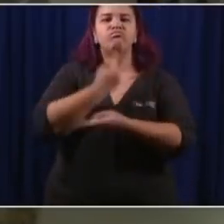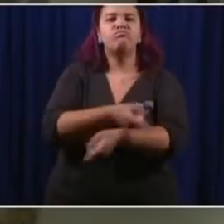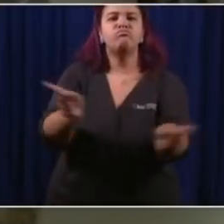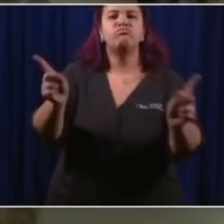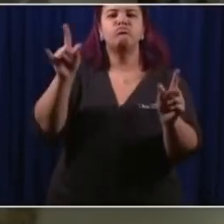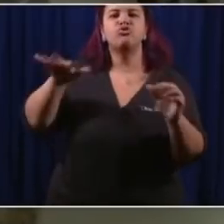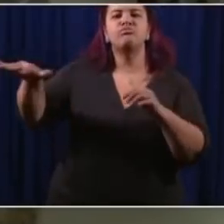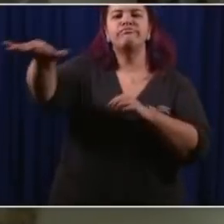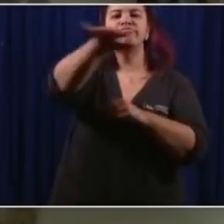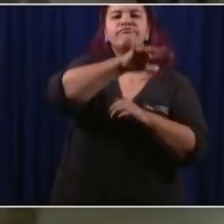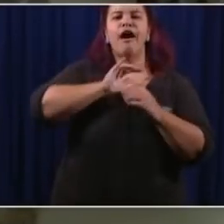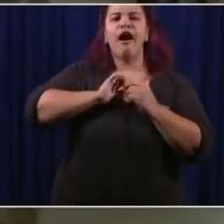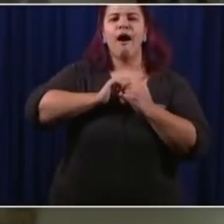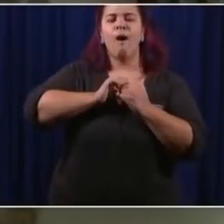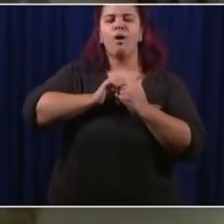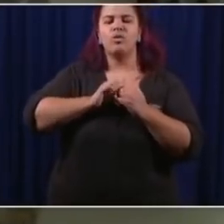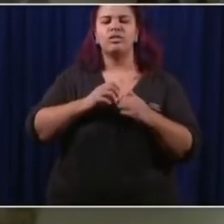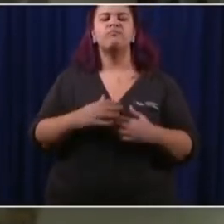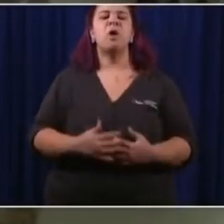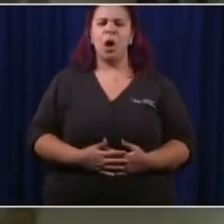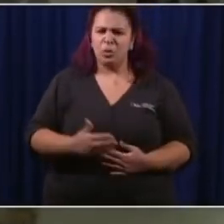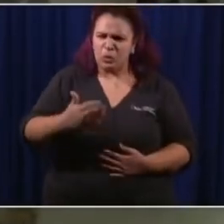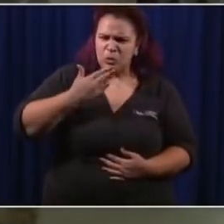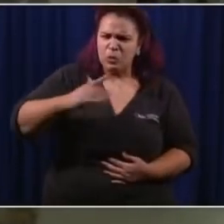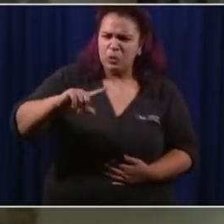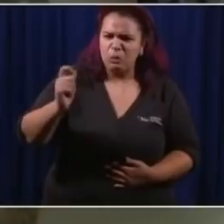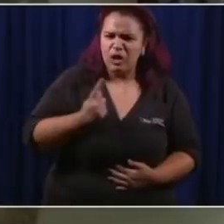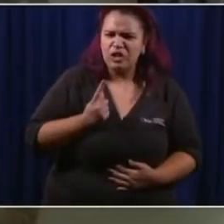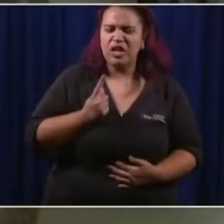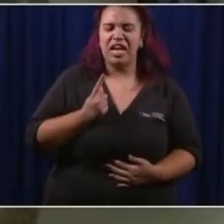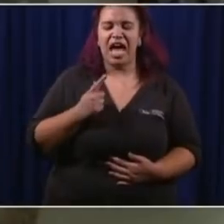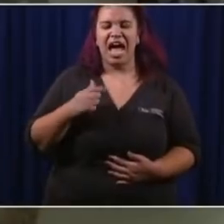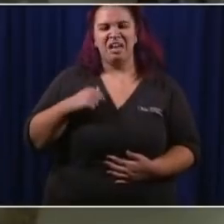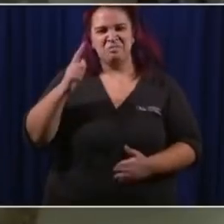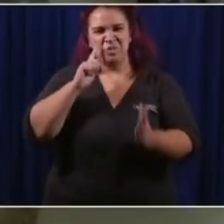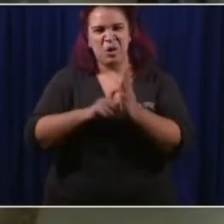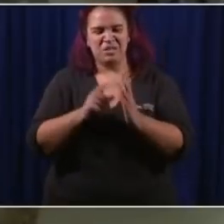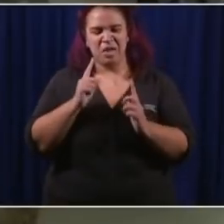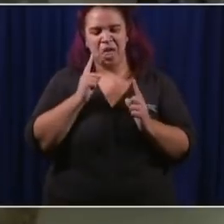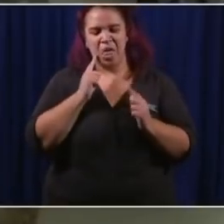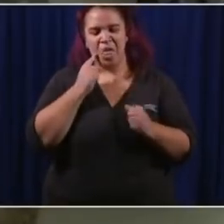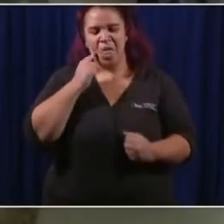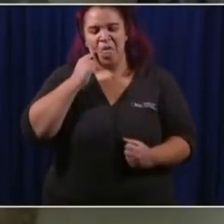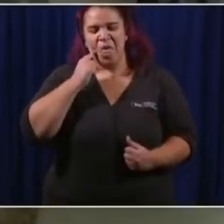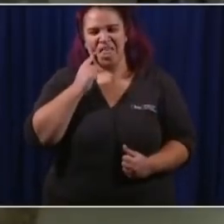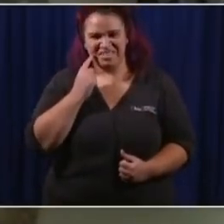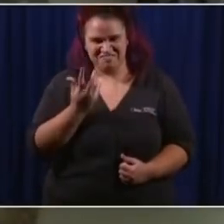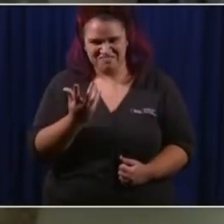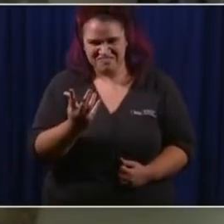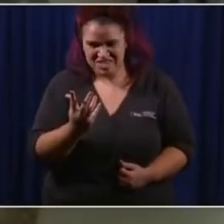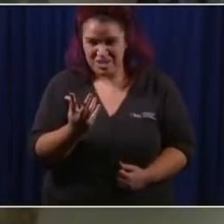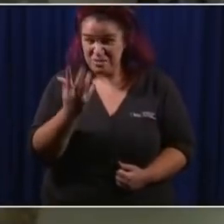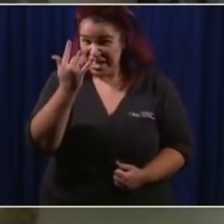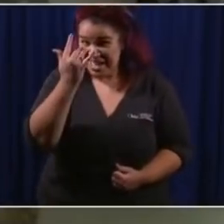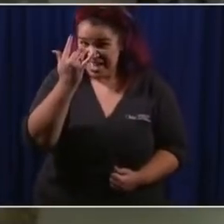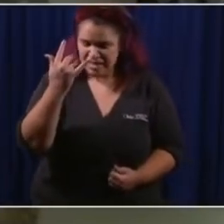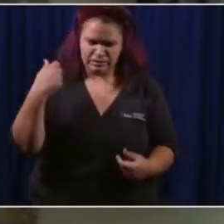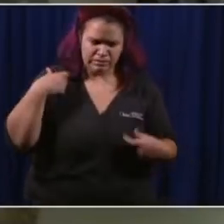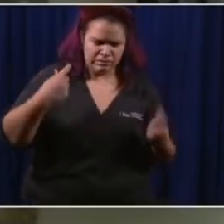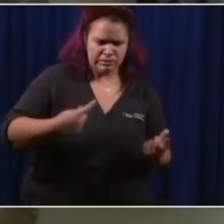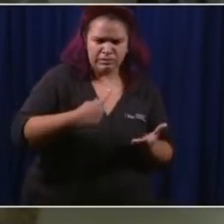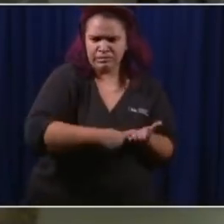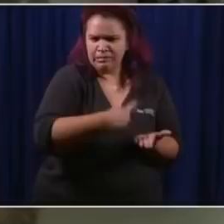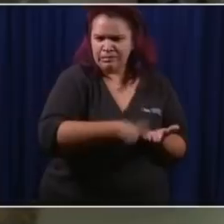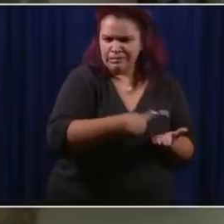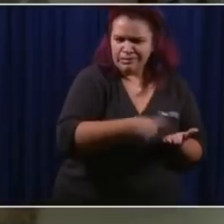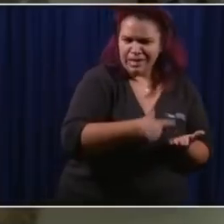Well, Jesse, that's a very good question. I'm laughing a little bit because we've been discussing this, and I've tasked my team